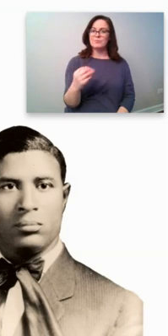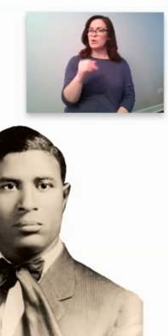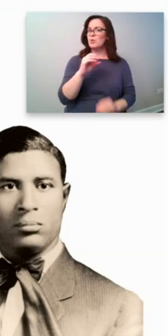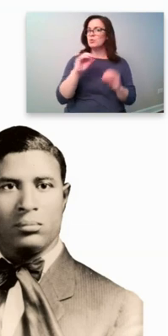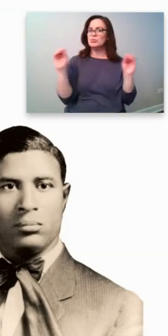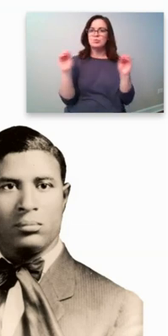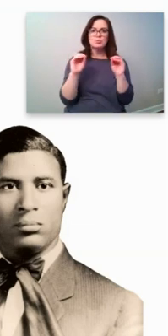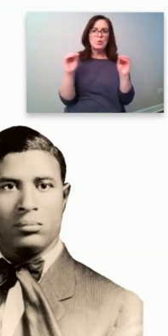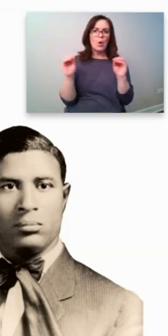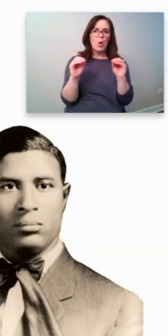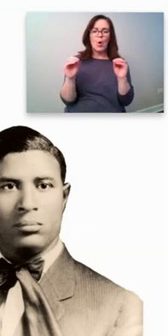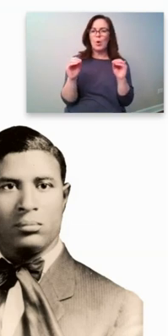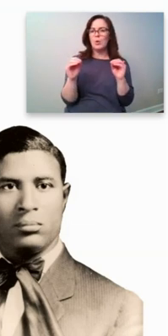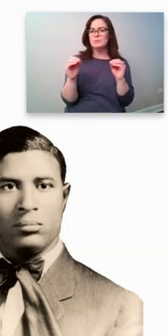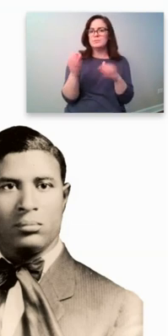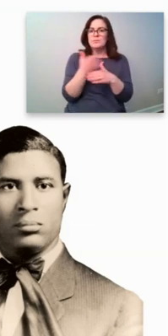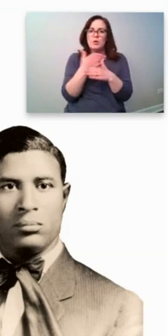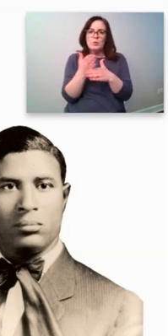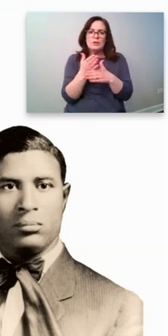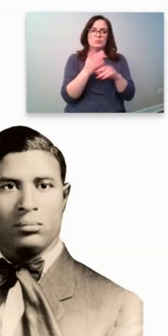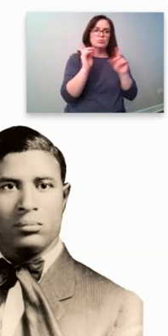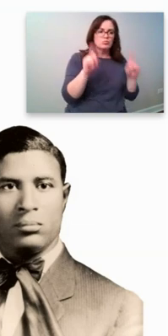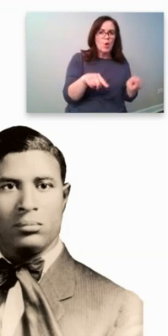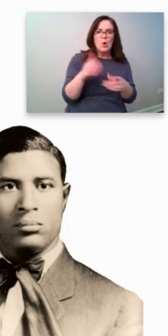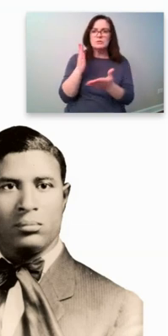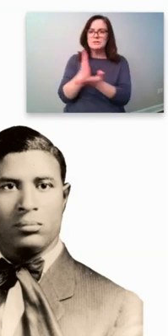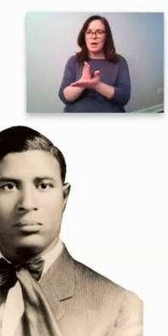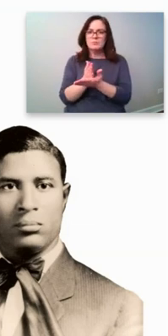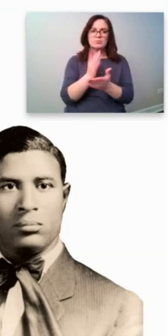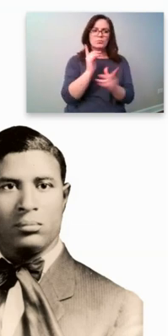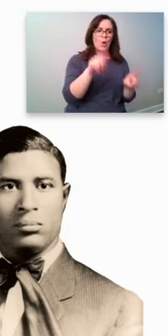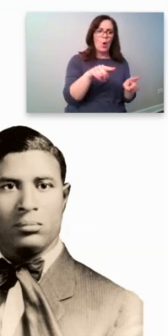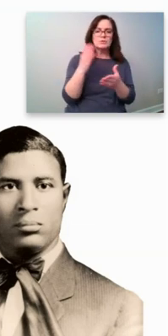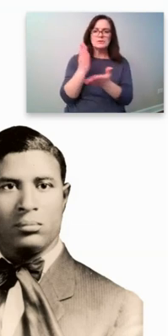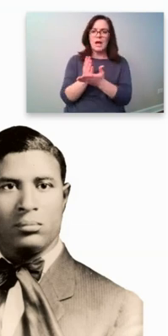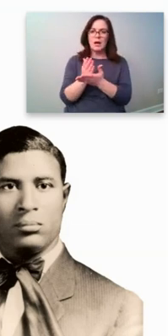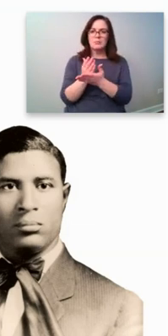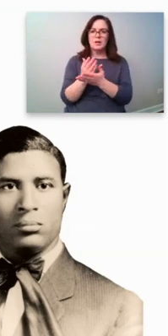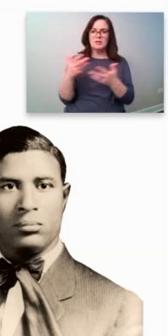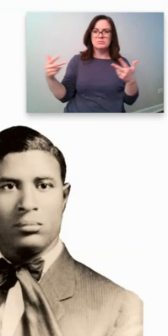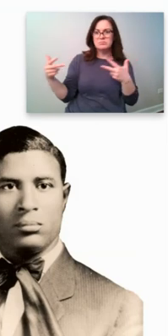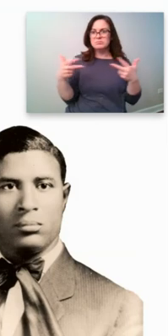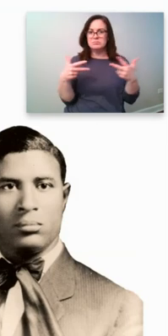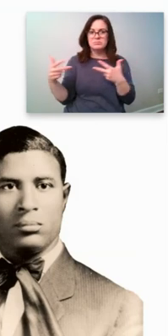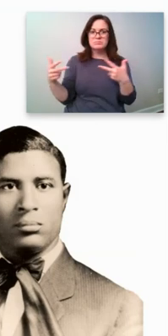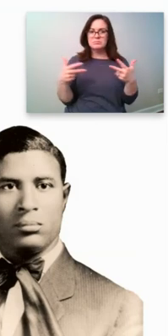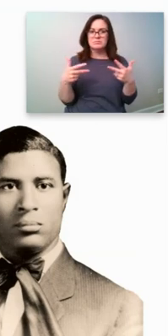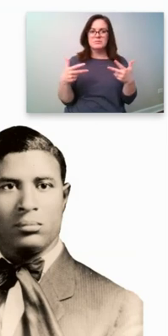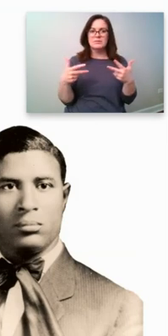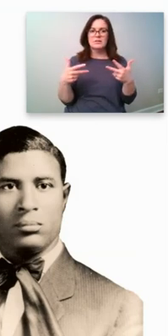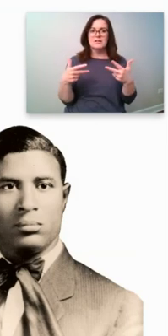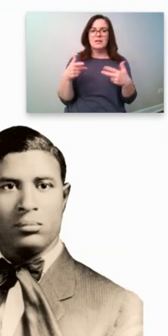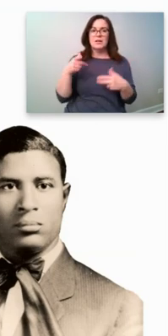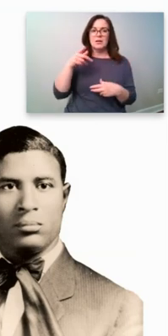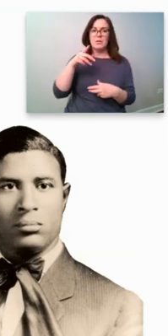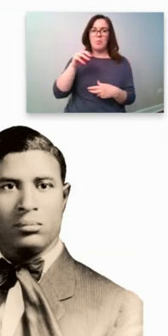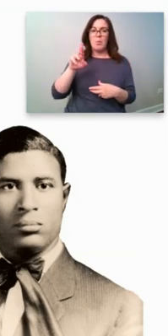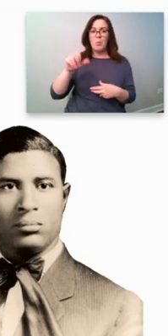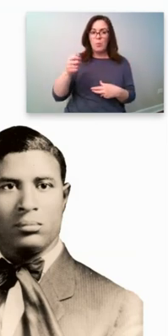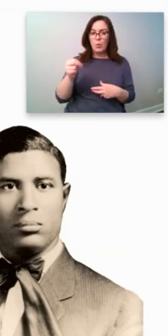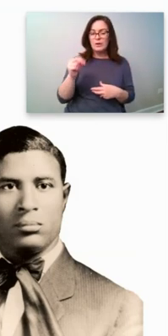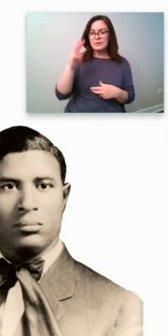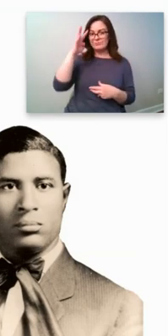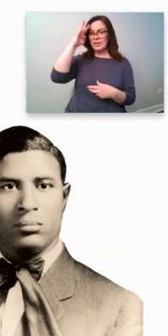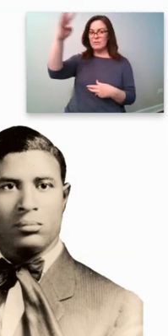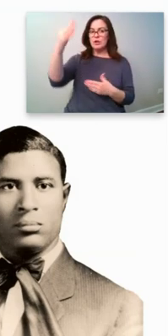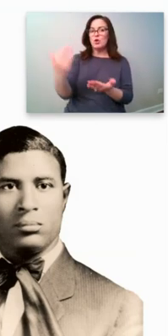in between the go and stop. Morgan's new traffic light helped keep the people of Cleveland safe. So